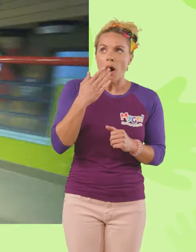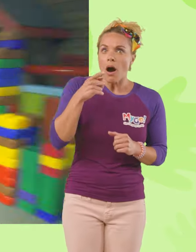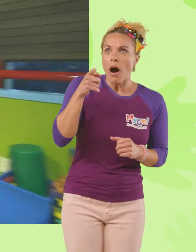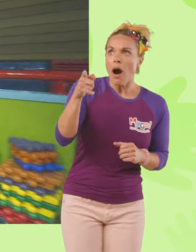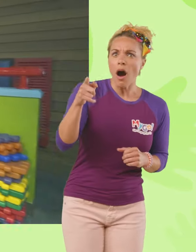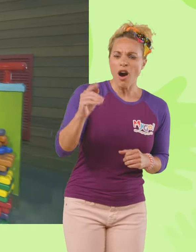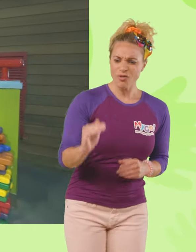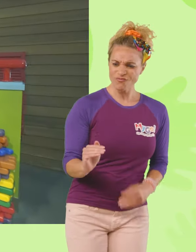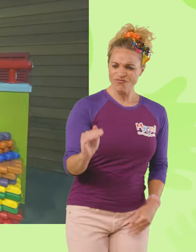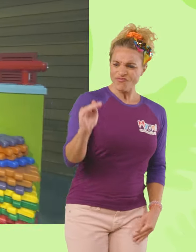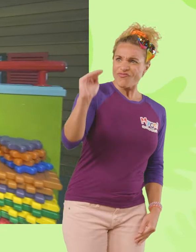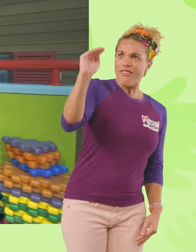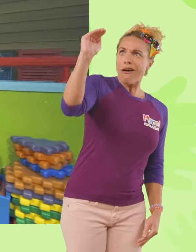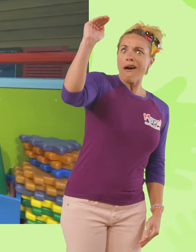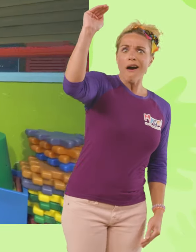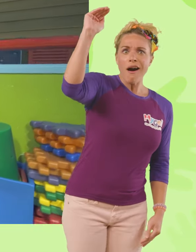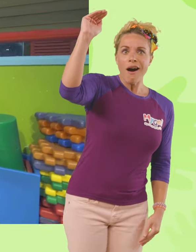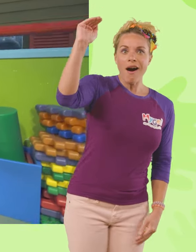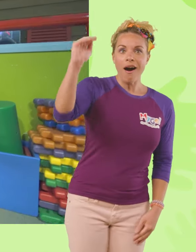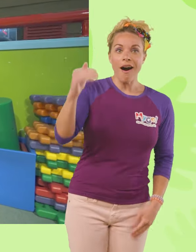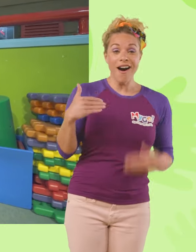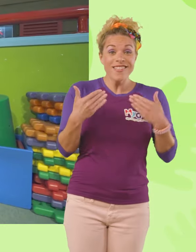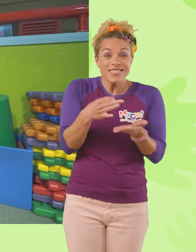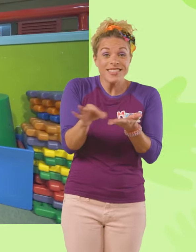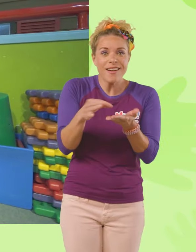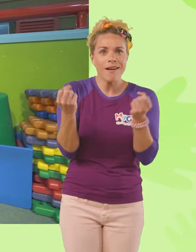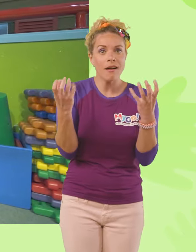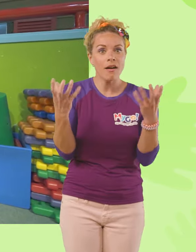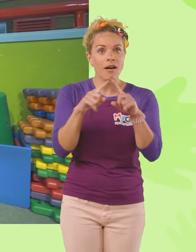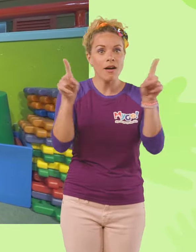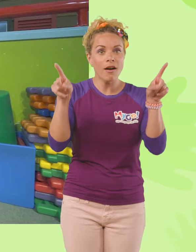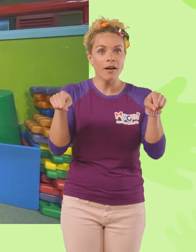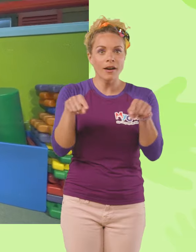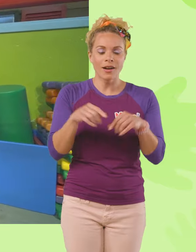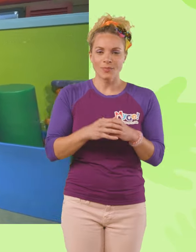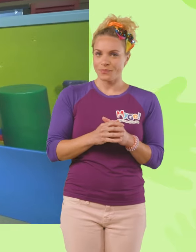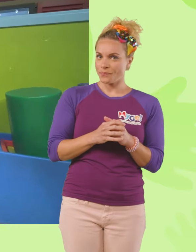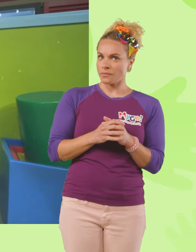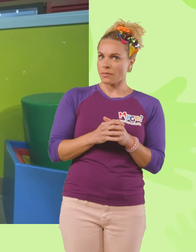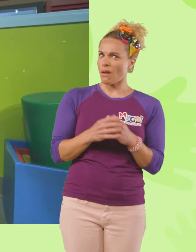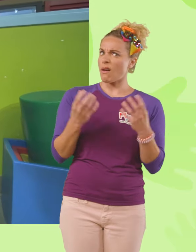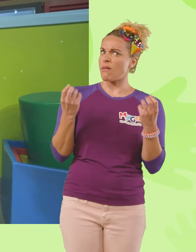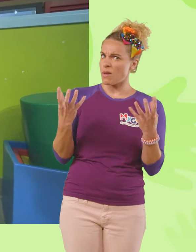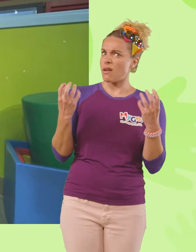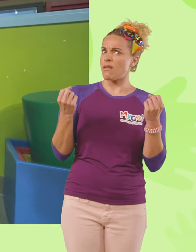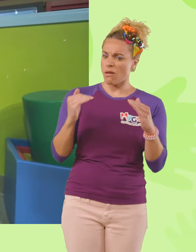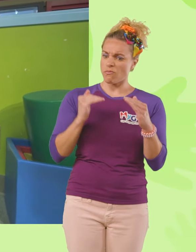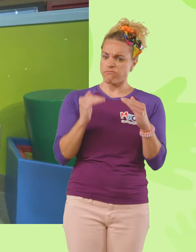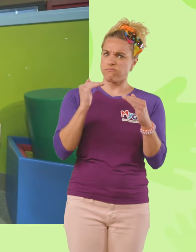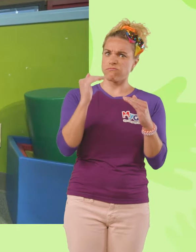Whoa, a taller one. Let's count how many there are. This is a lot of stories of